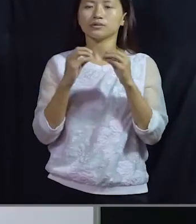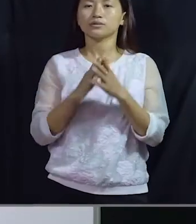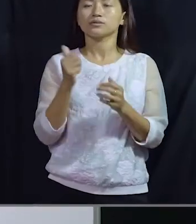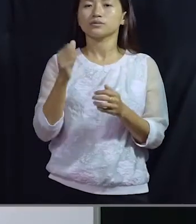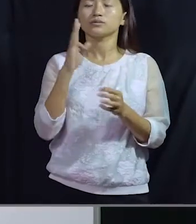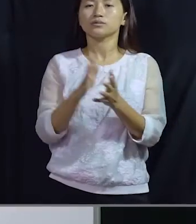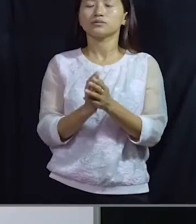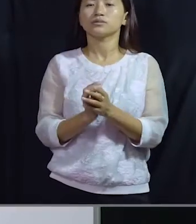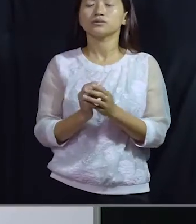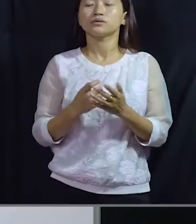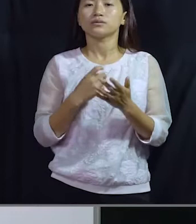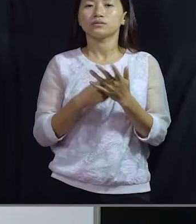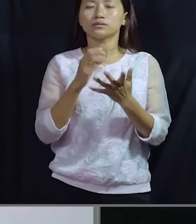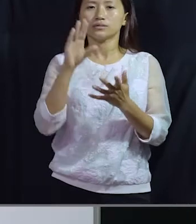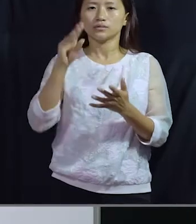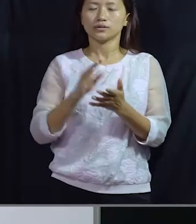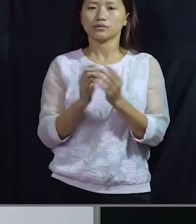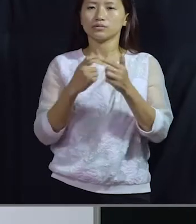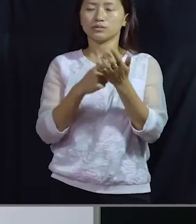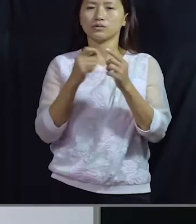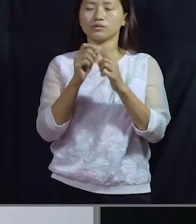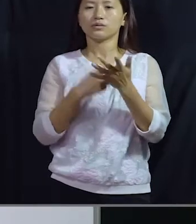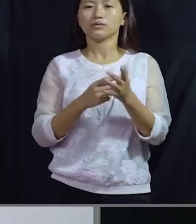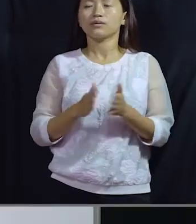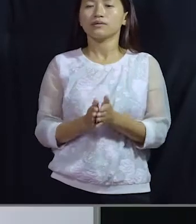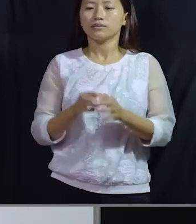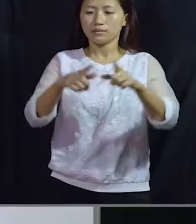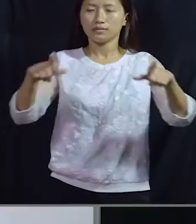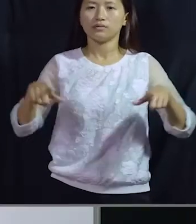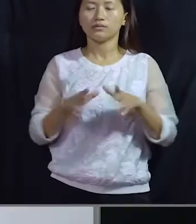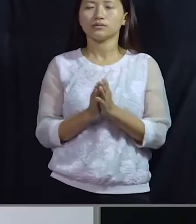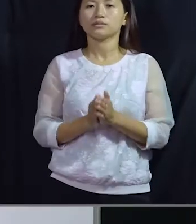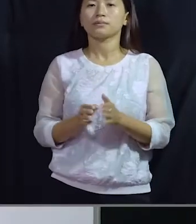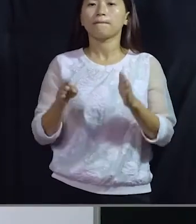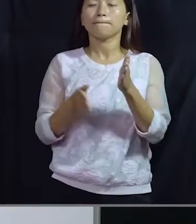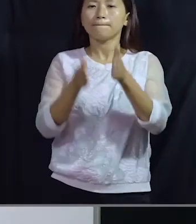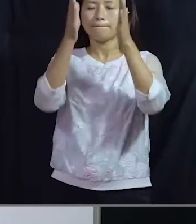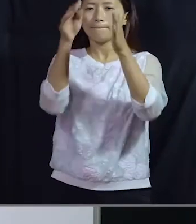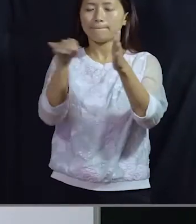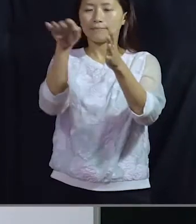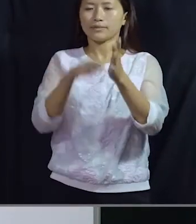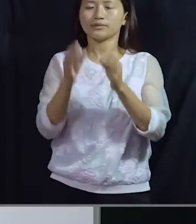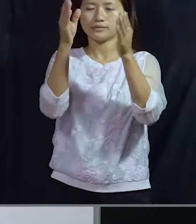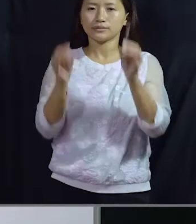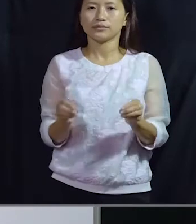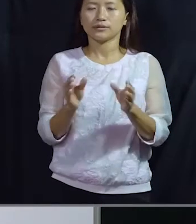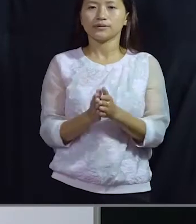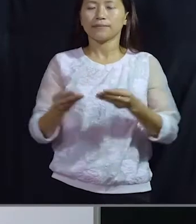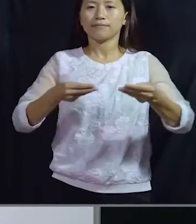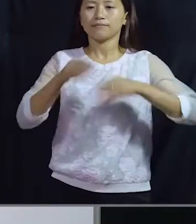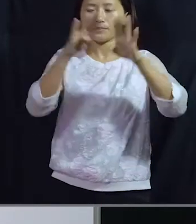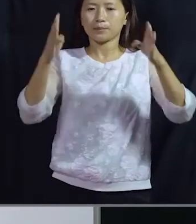side, debtors less provision, land and building, plant and machinery, investment, market value